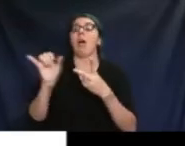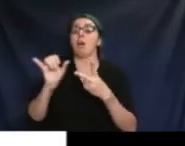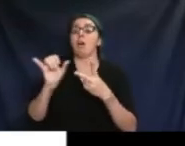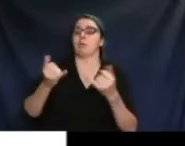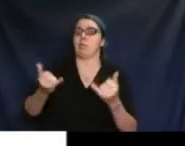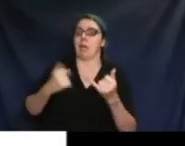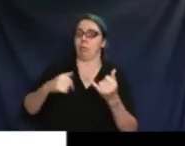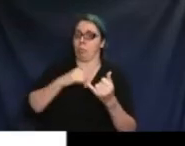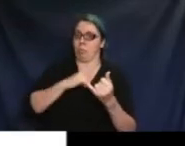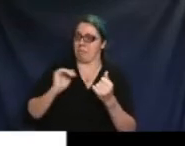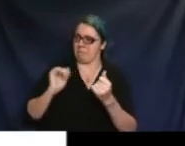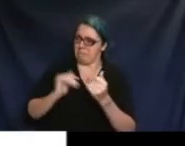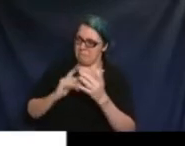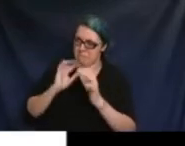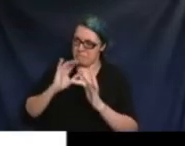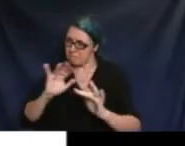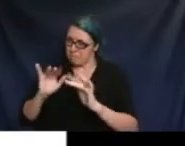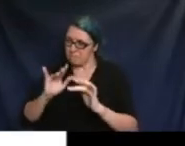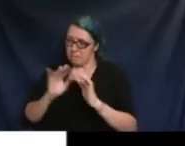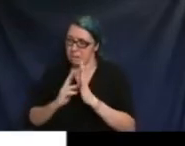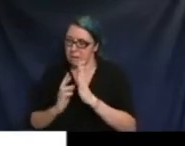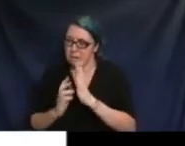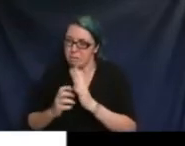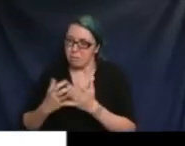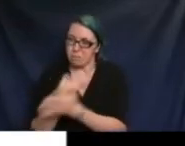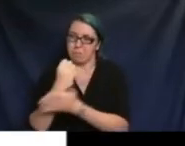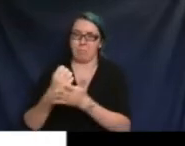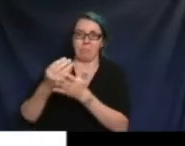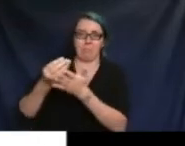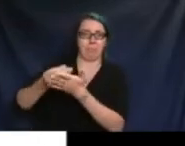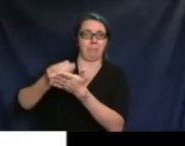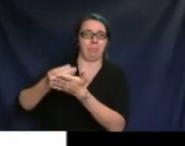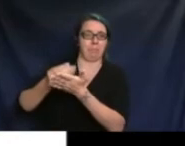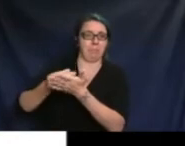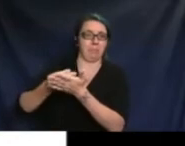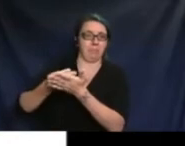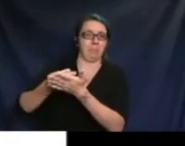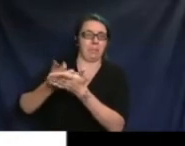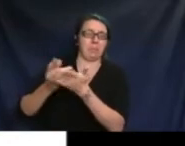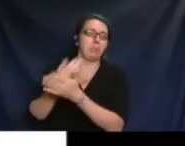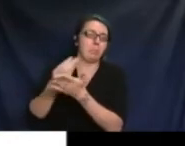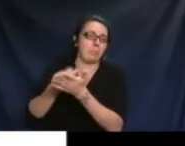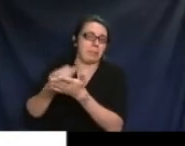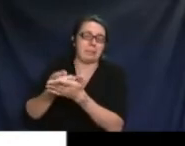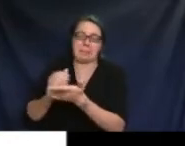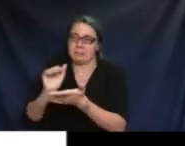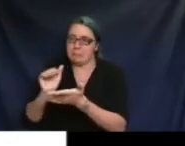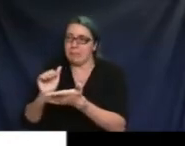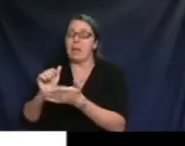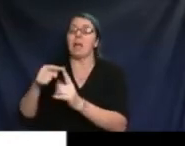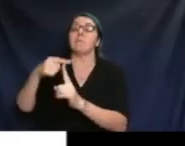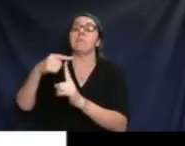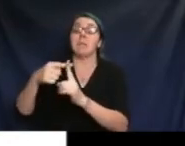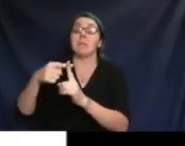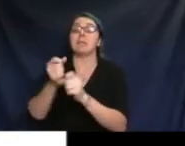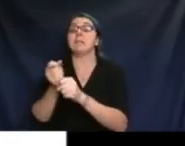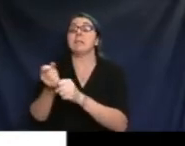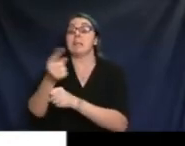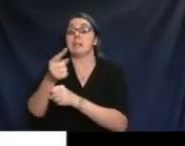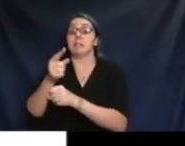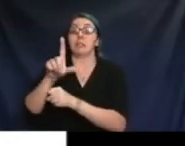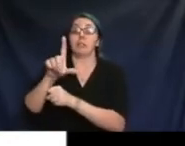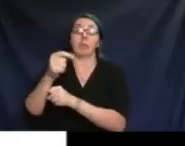that significantly and will be coming in later in the year. And there will be city money in 2021 as well. So